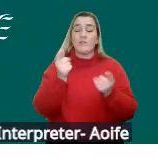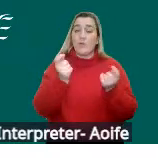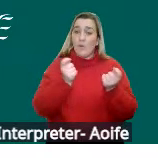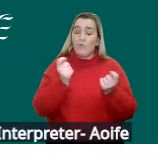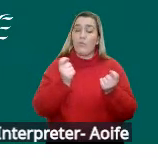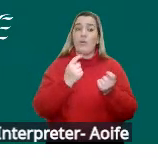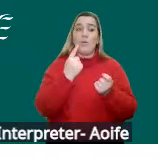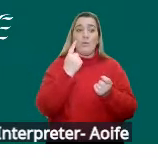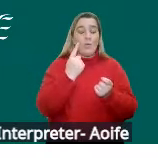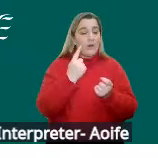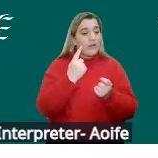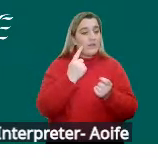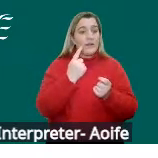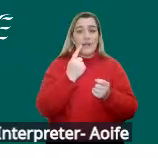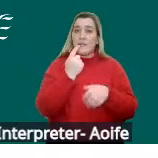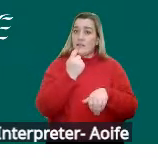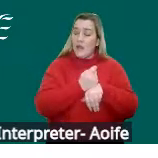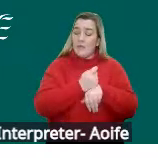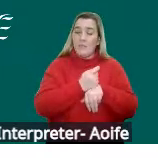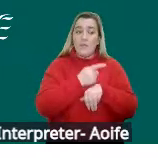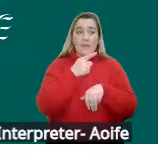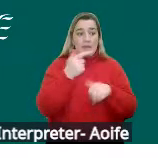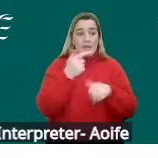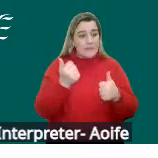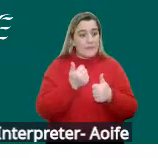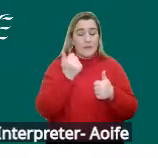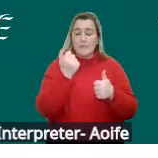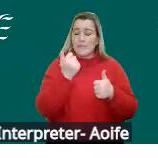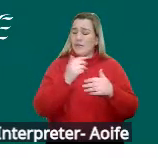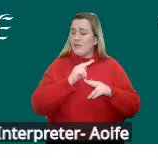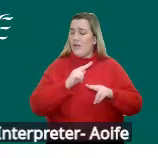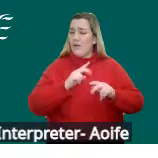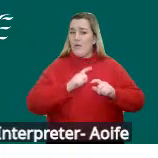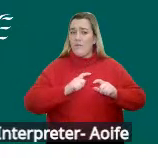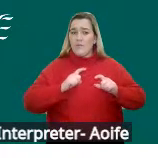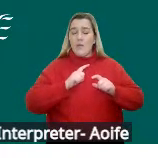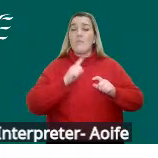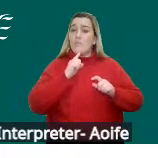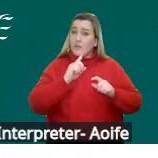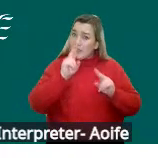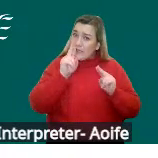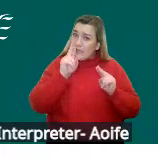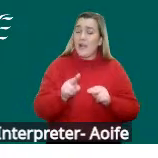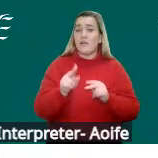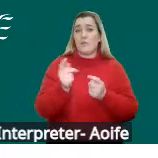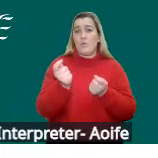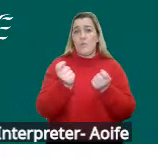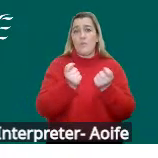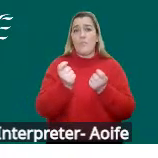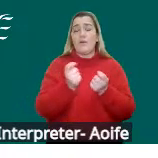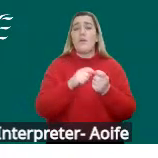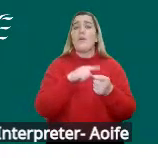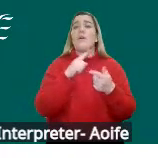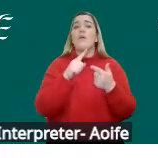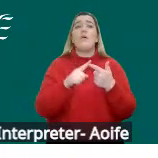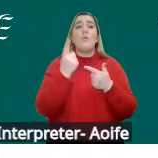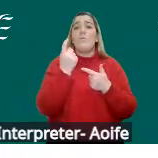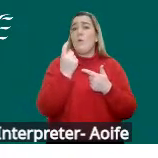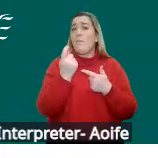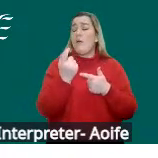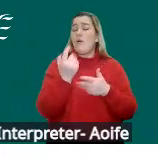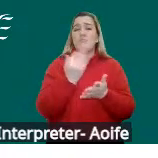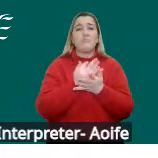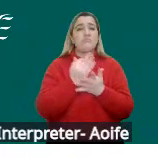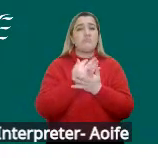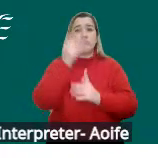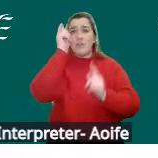These symptoms are uncomfortable, but I can manage them. Another common, thought that we can have that it causes us